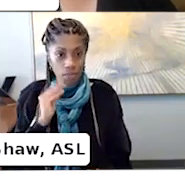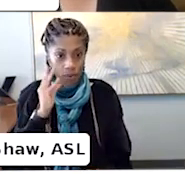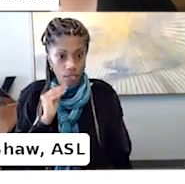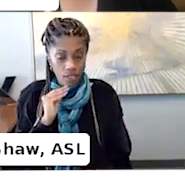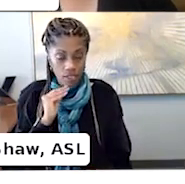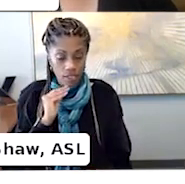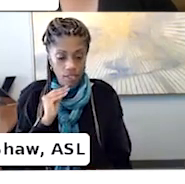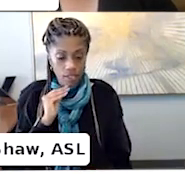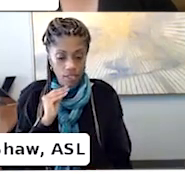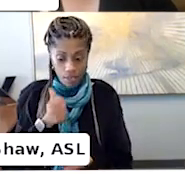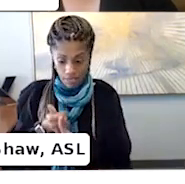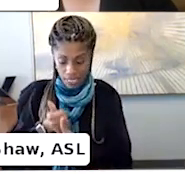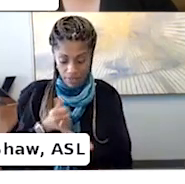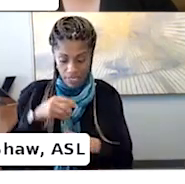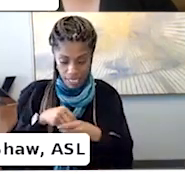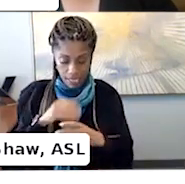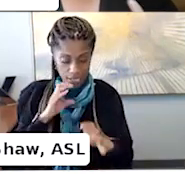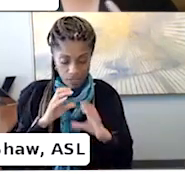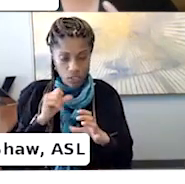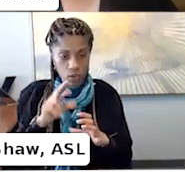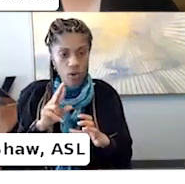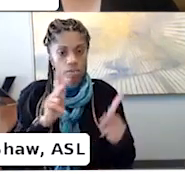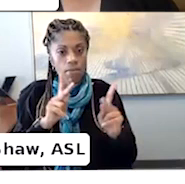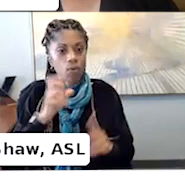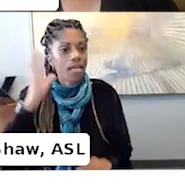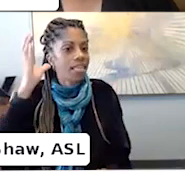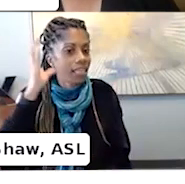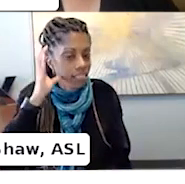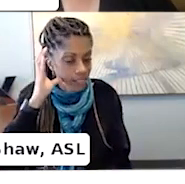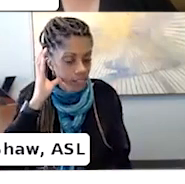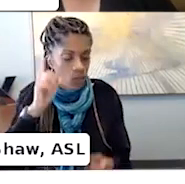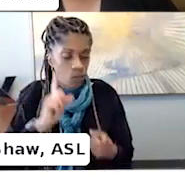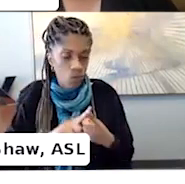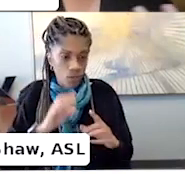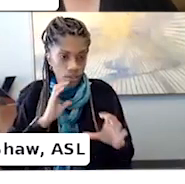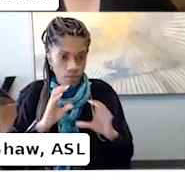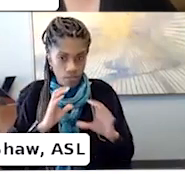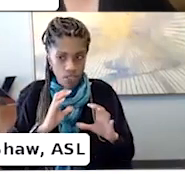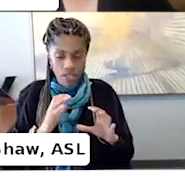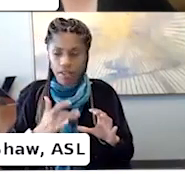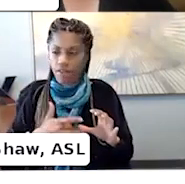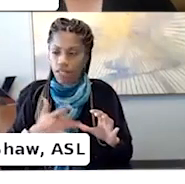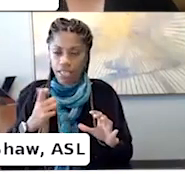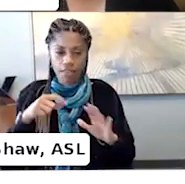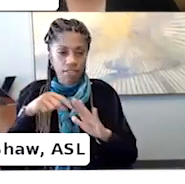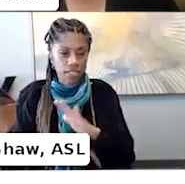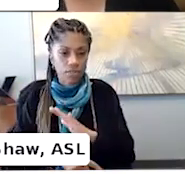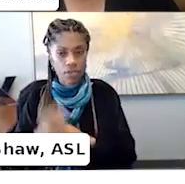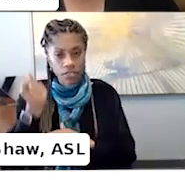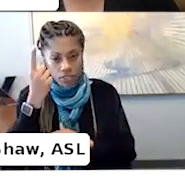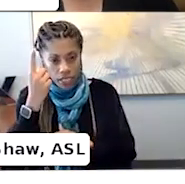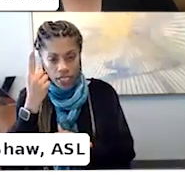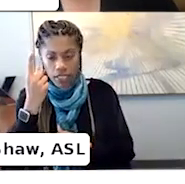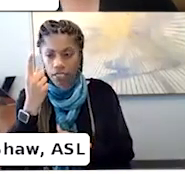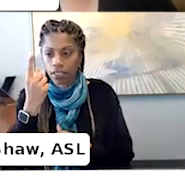that participants say they feel a deeper sense of understanding and connection with one another after recording